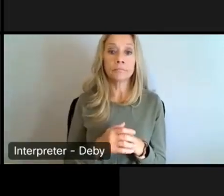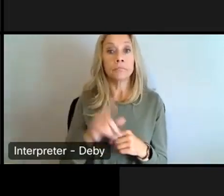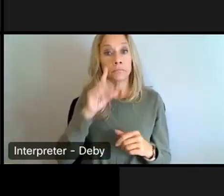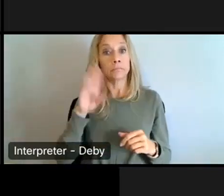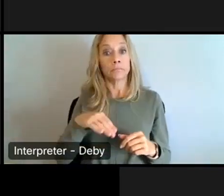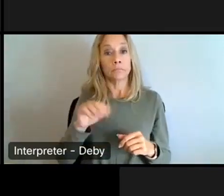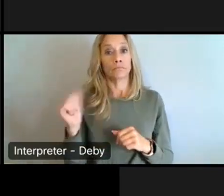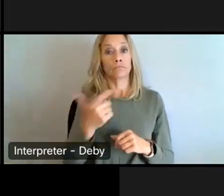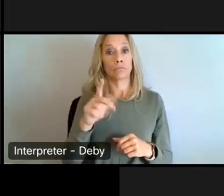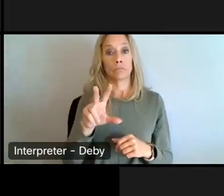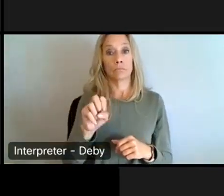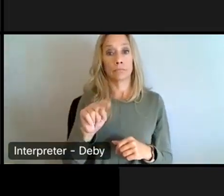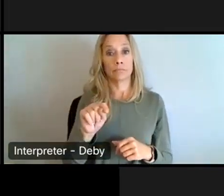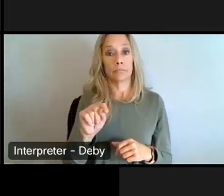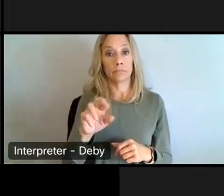all veterans